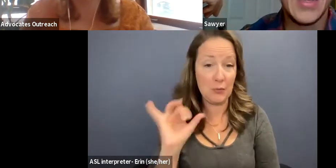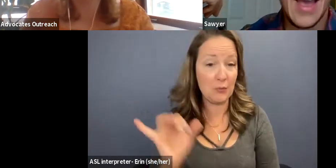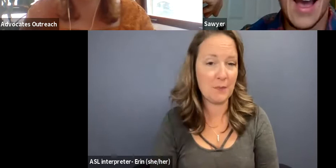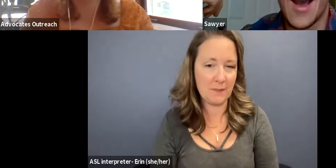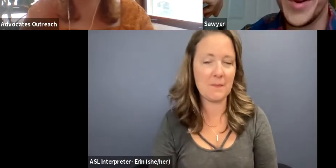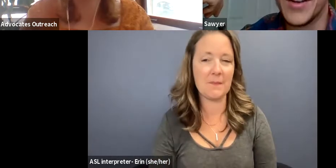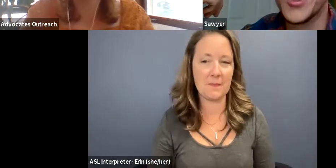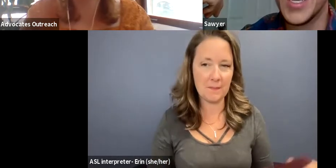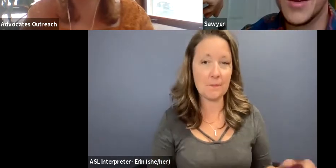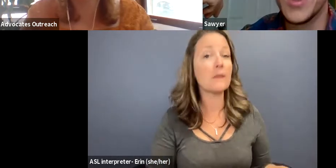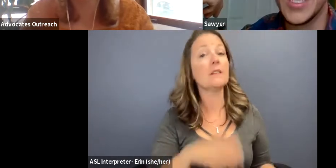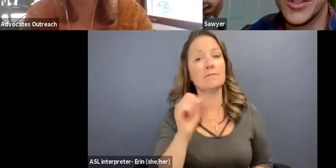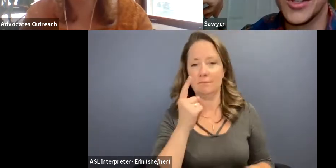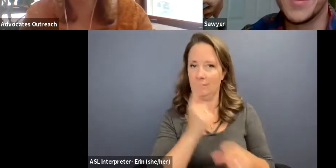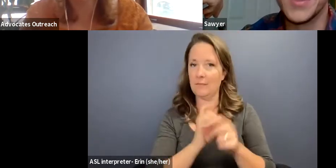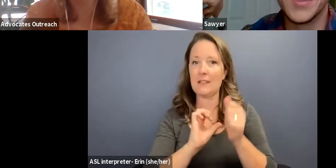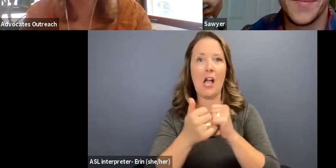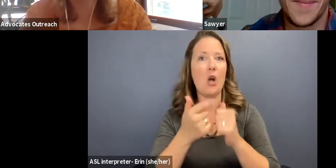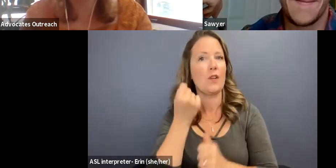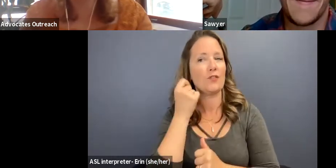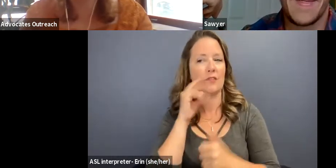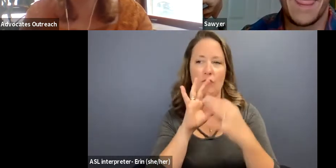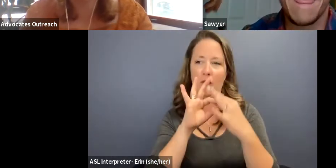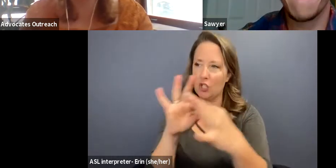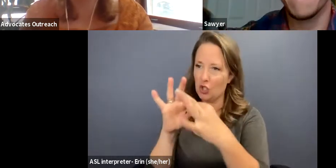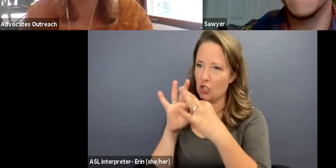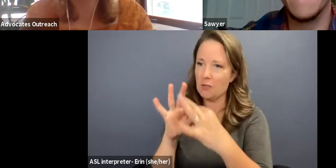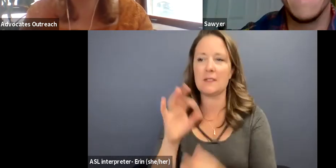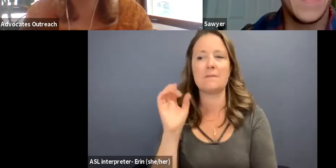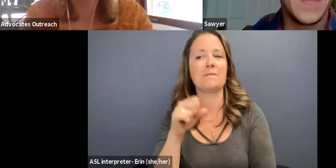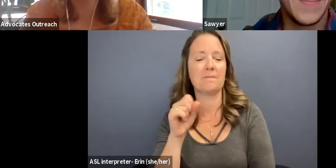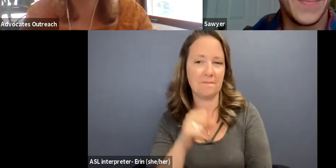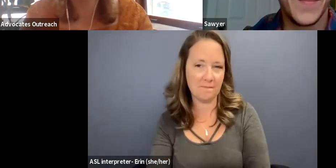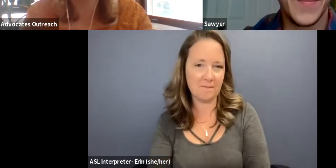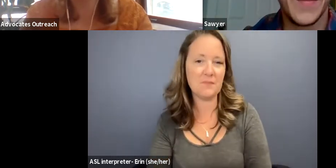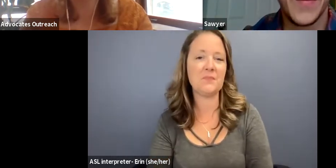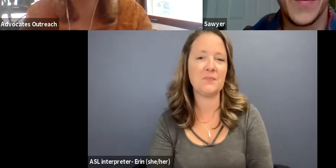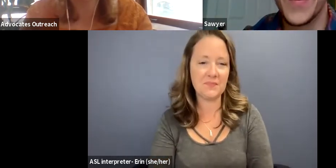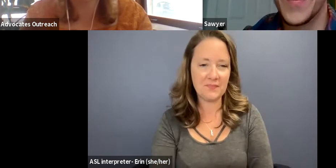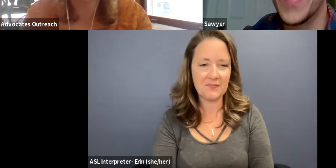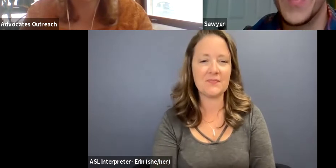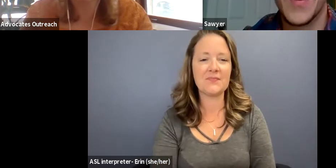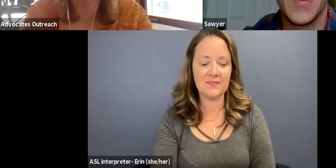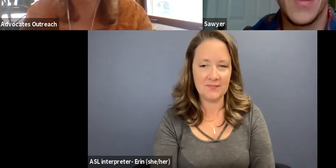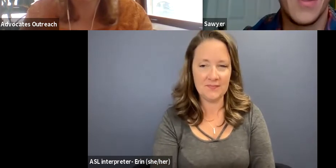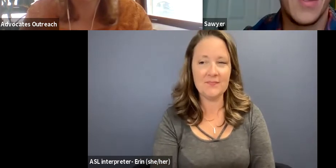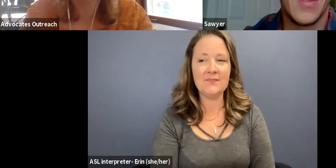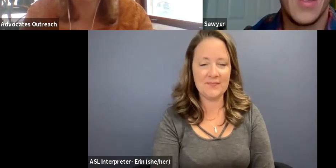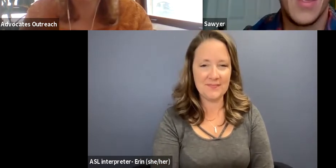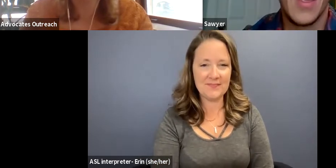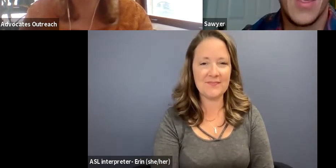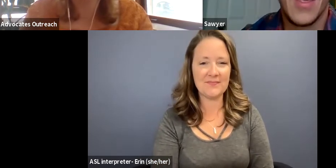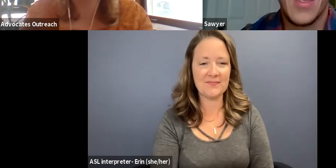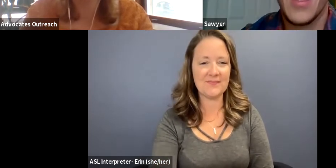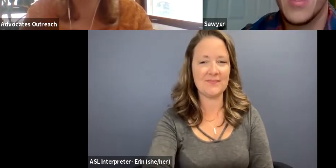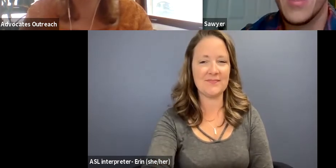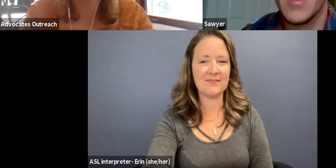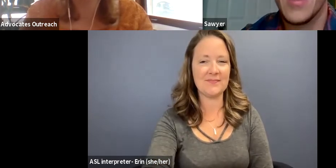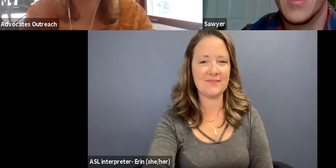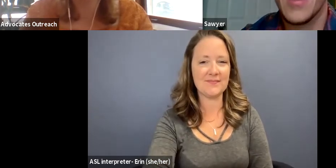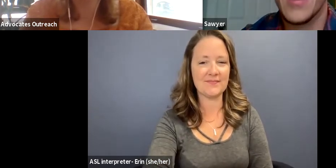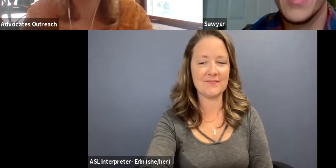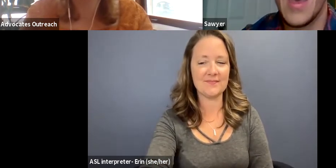Right, yeah, another one about identity, feelings about your body. Yeah, I'm so glad to be seeing this, because, you know, it's very